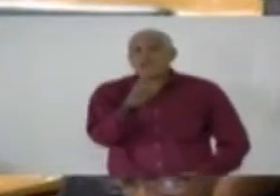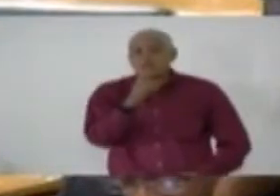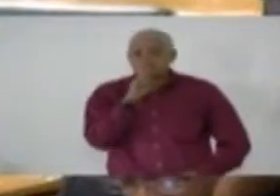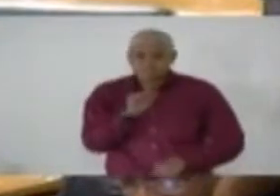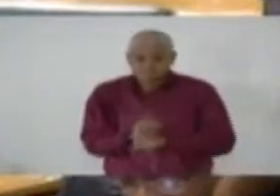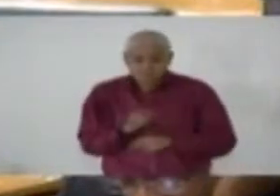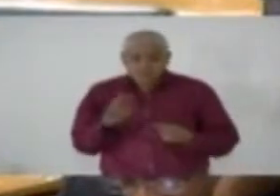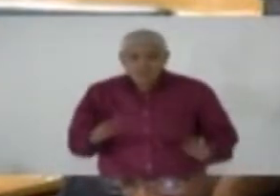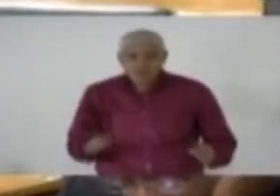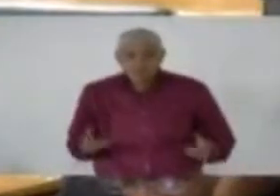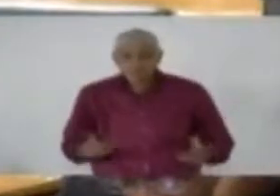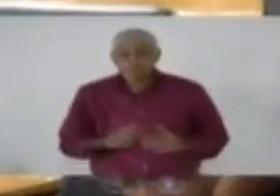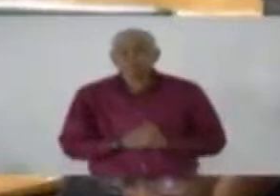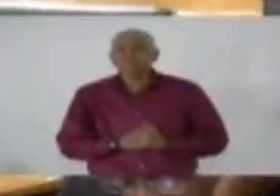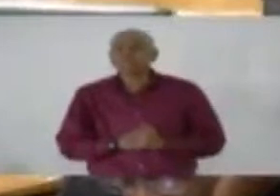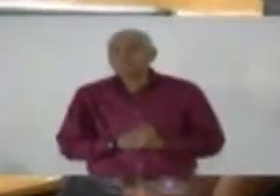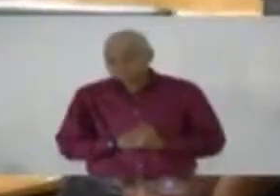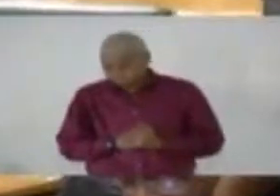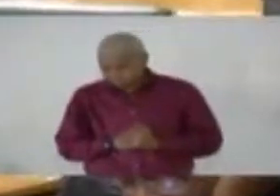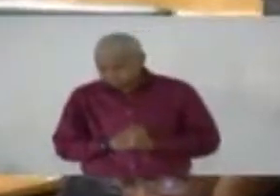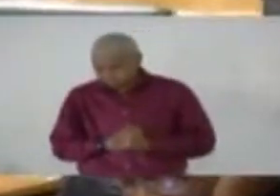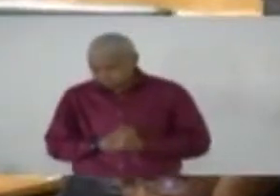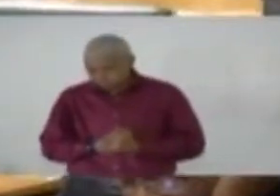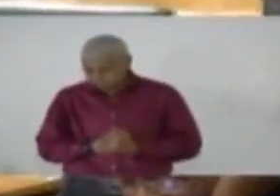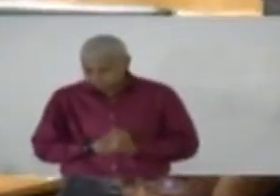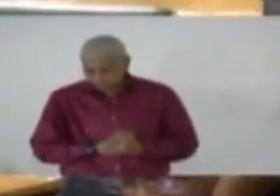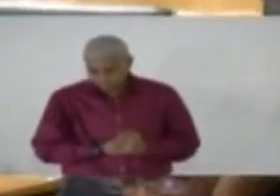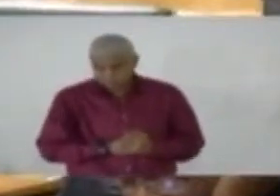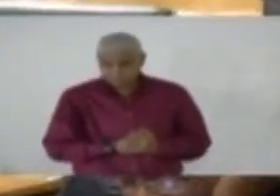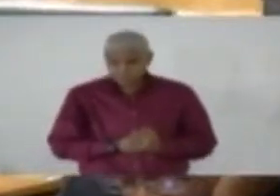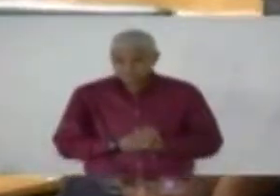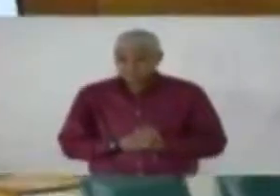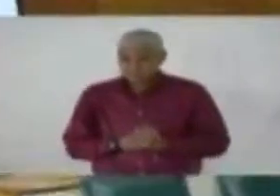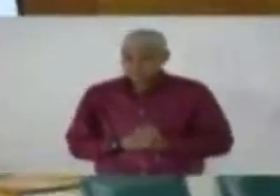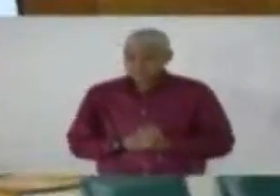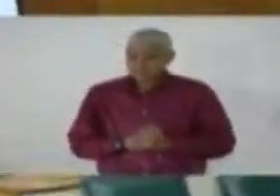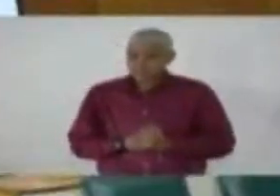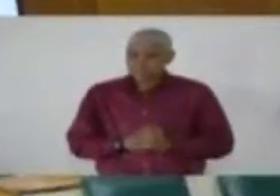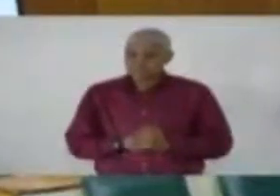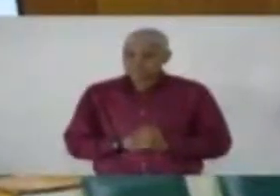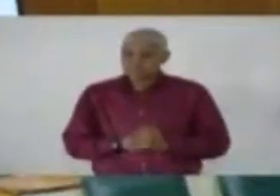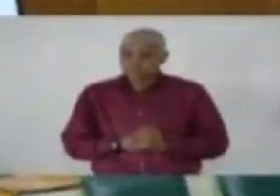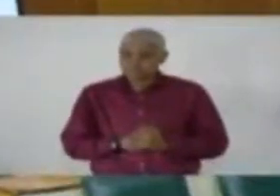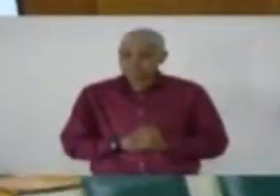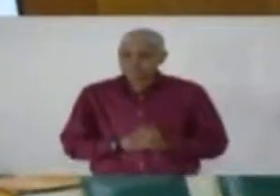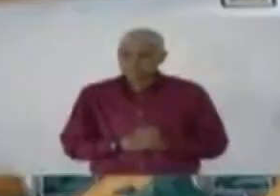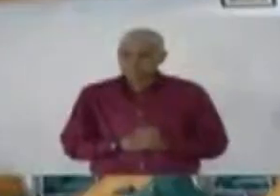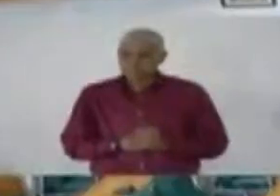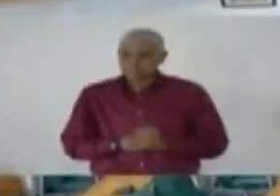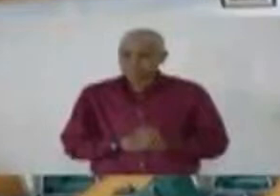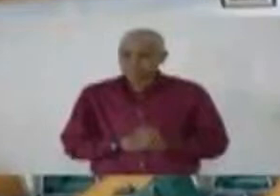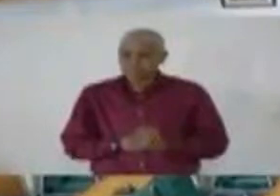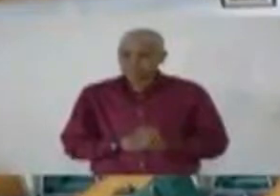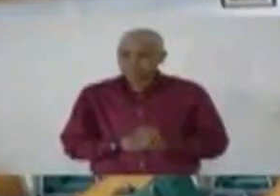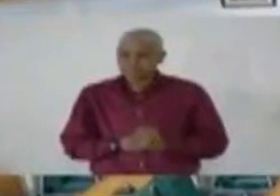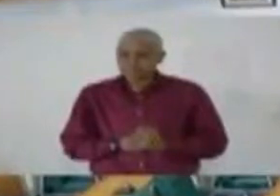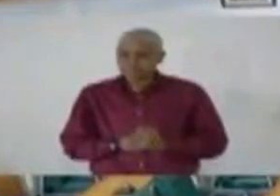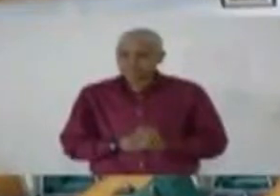done. Now, Mr. President, before I tell you about what I'm going to say next,